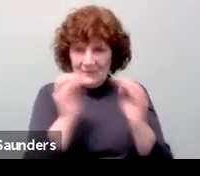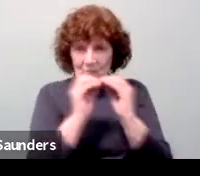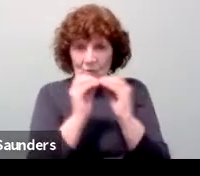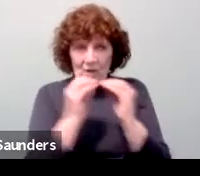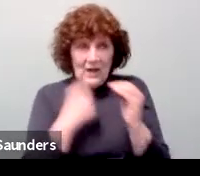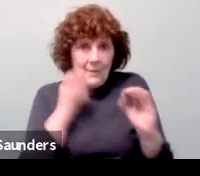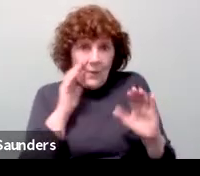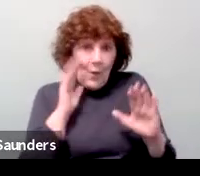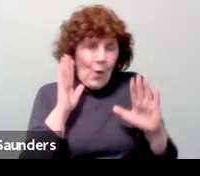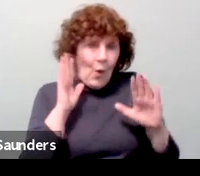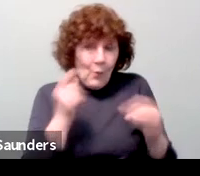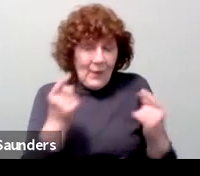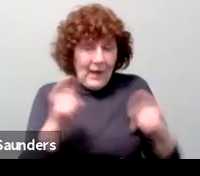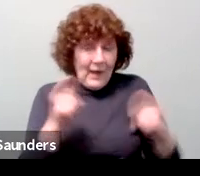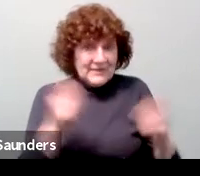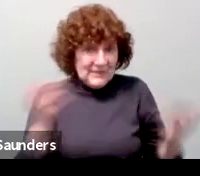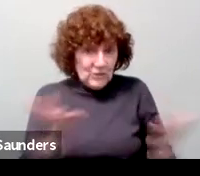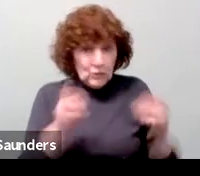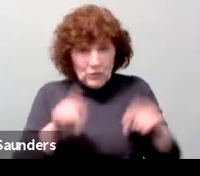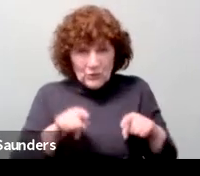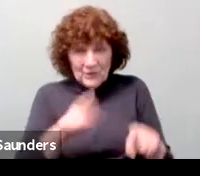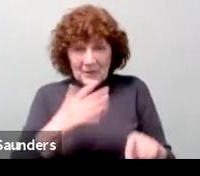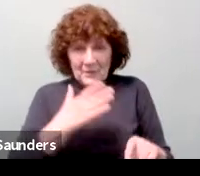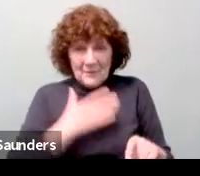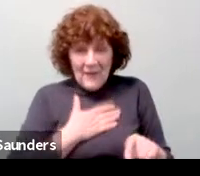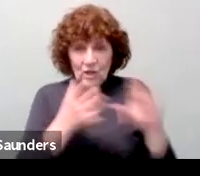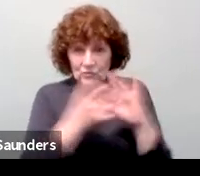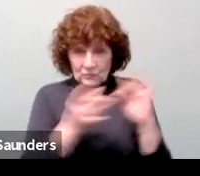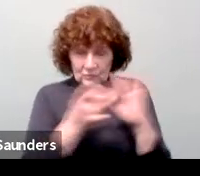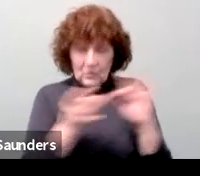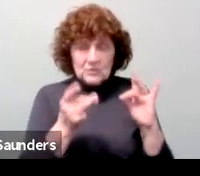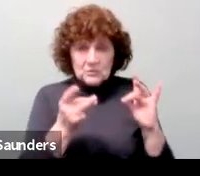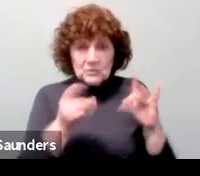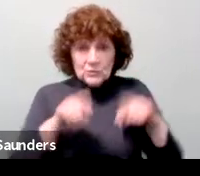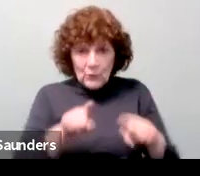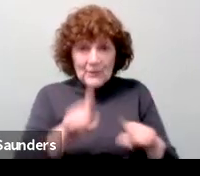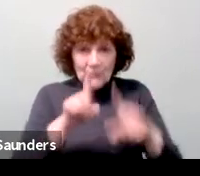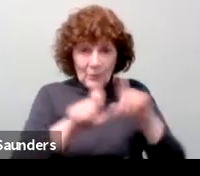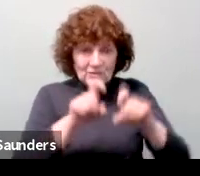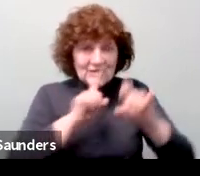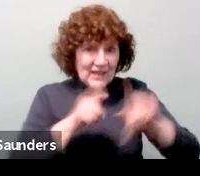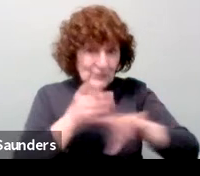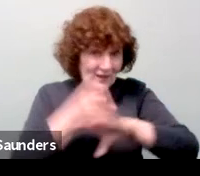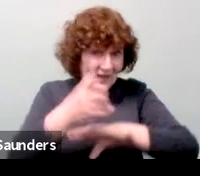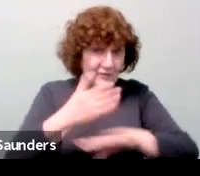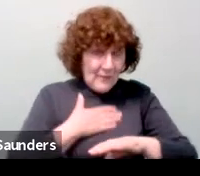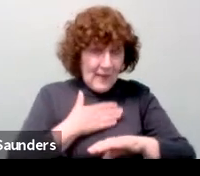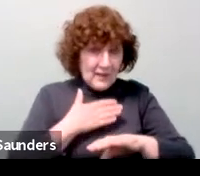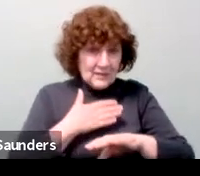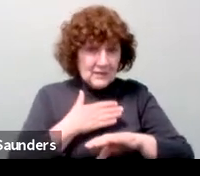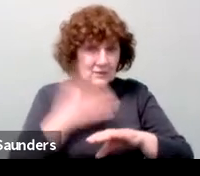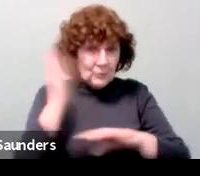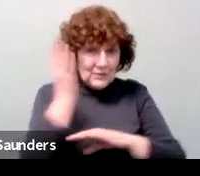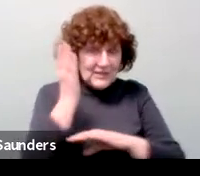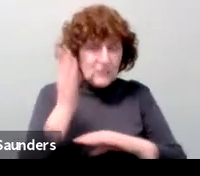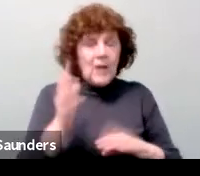that what happens here during my remarks and during the Q&A that will follow those remarks is that we begin